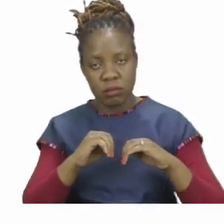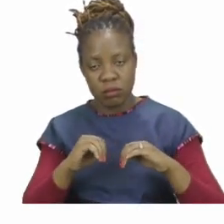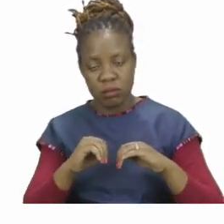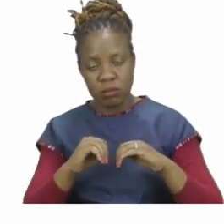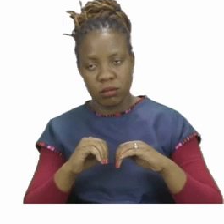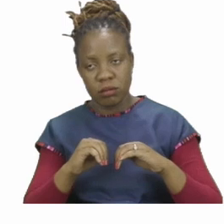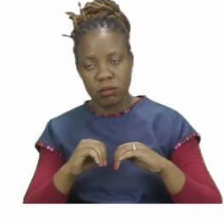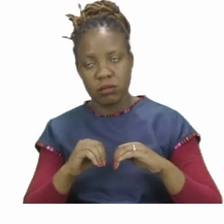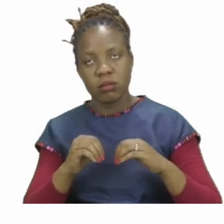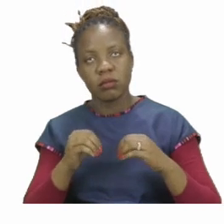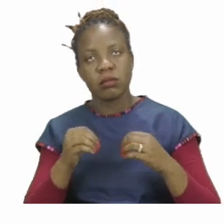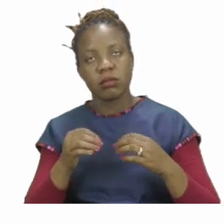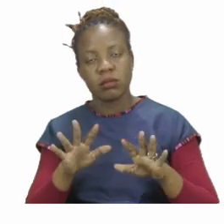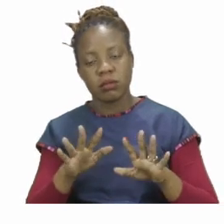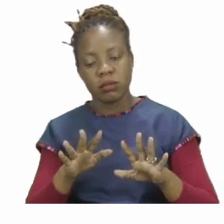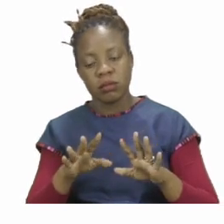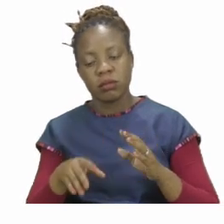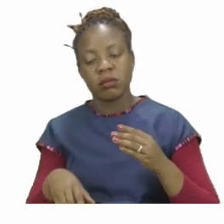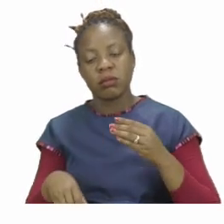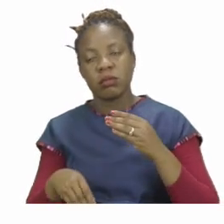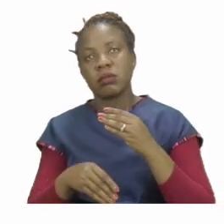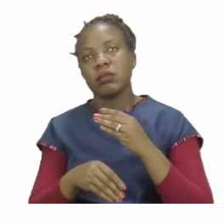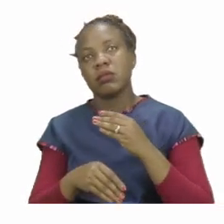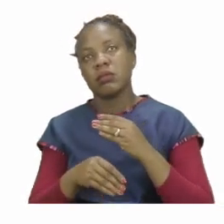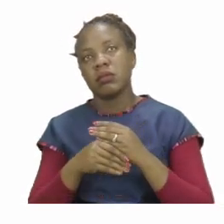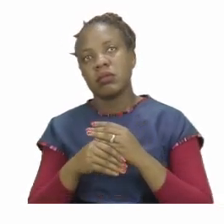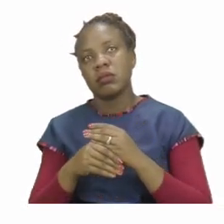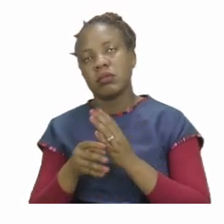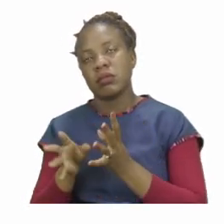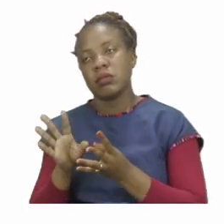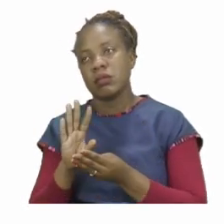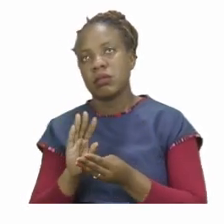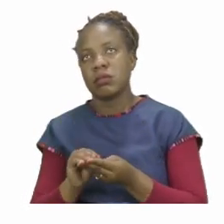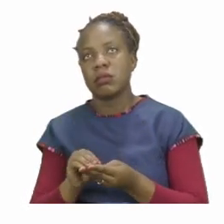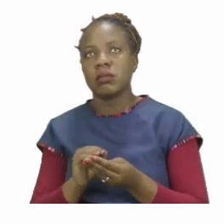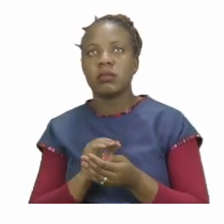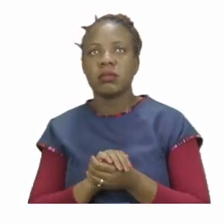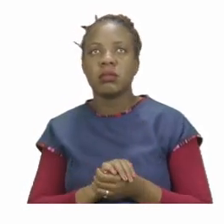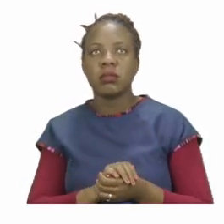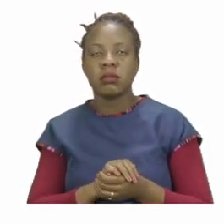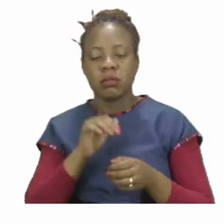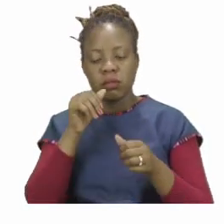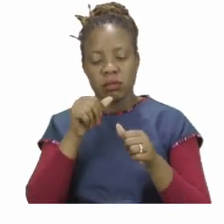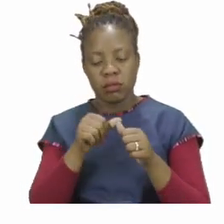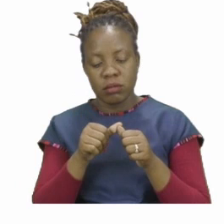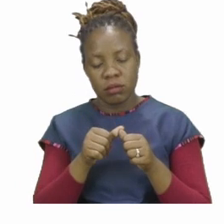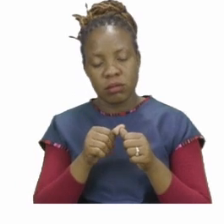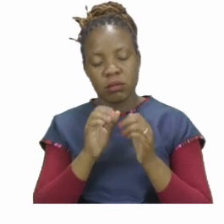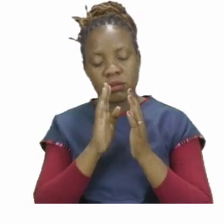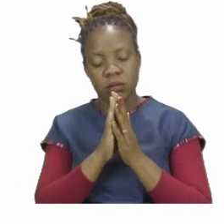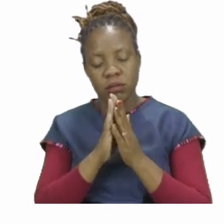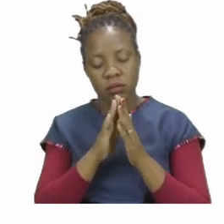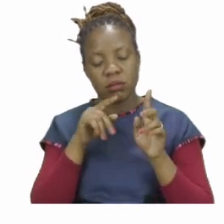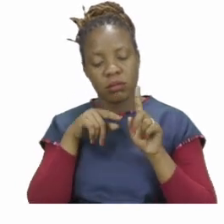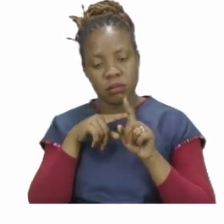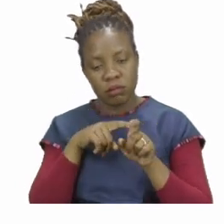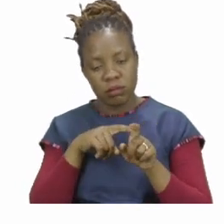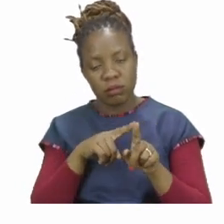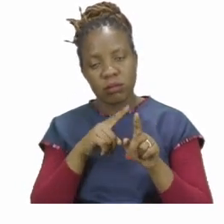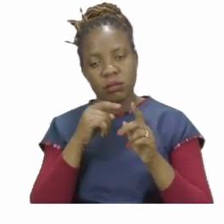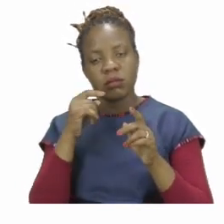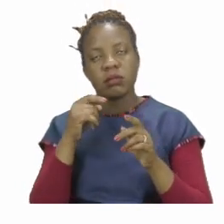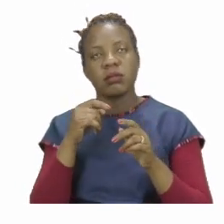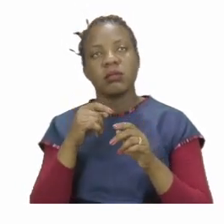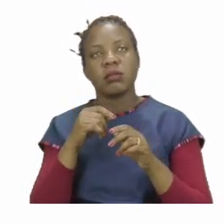sums. Now remember everyone, you have to follow the steps to decompose and then